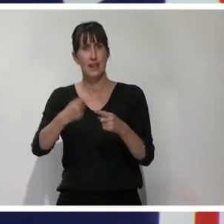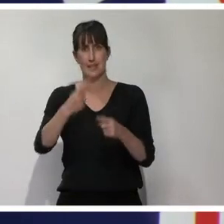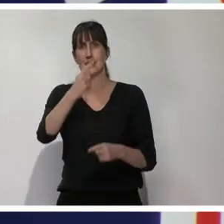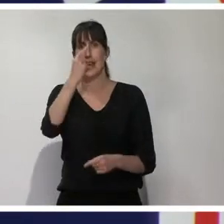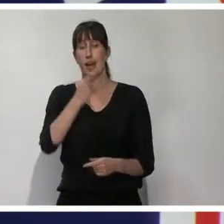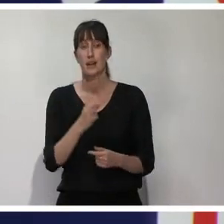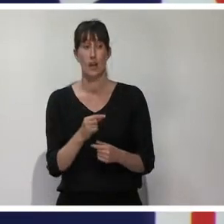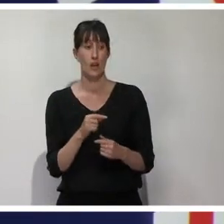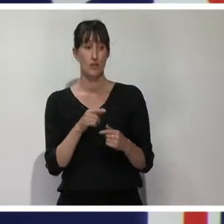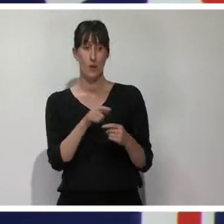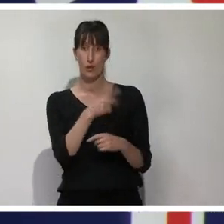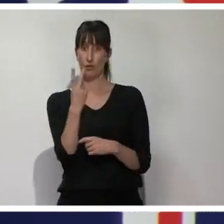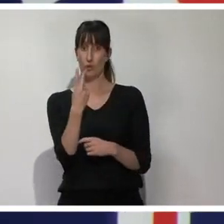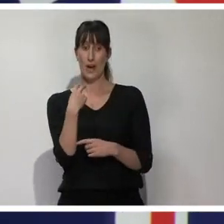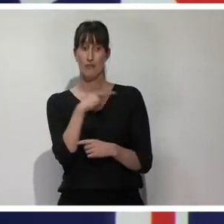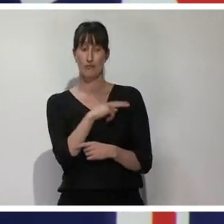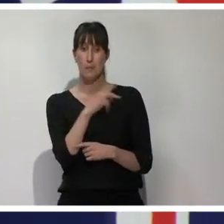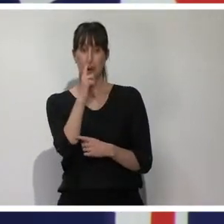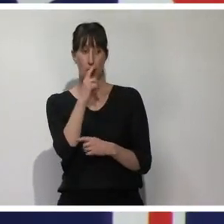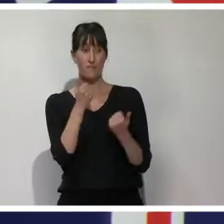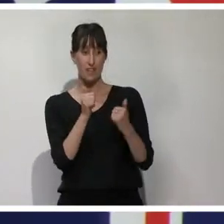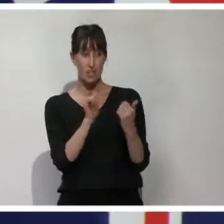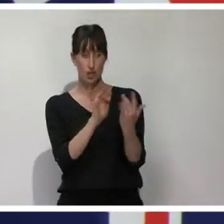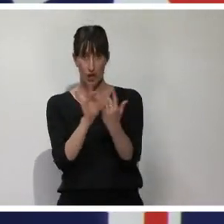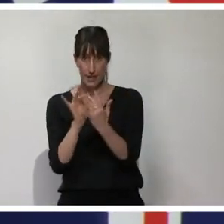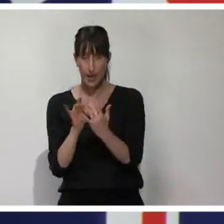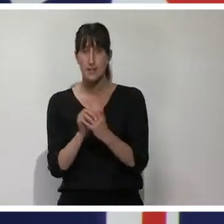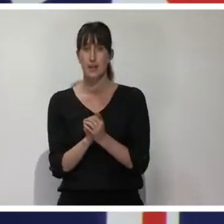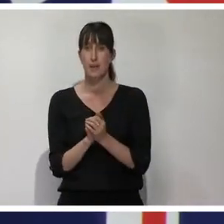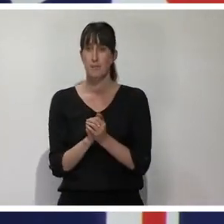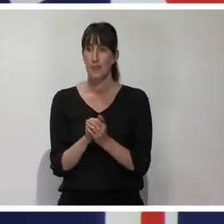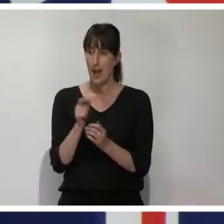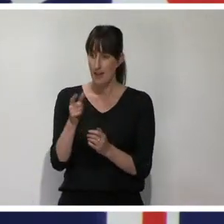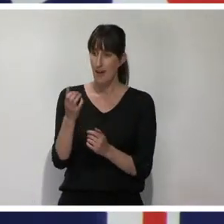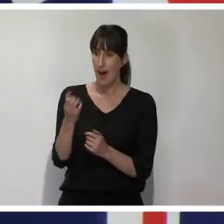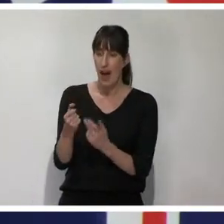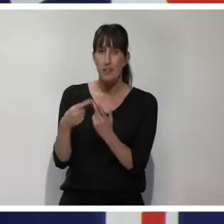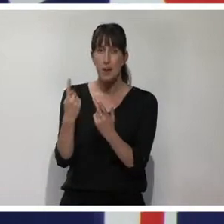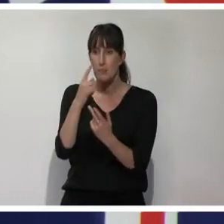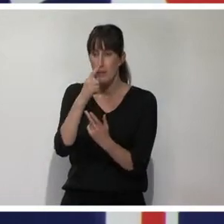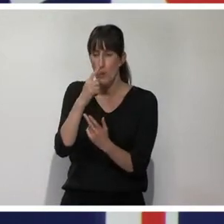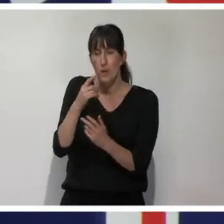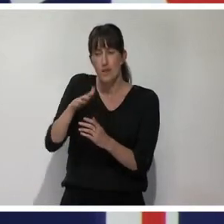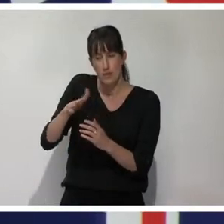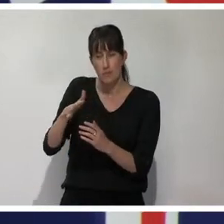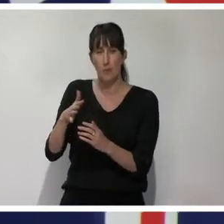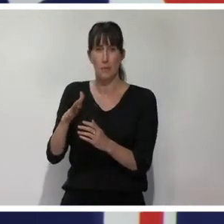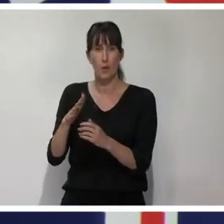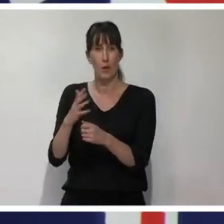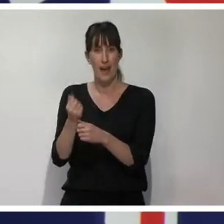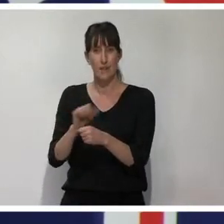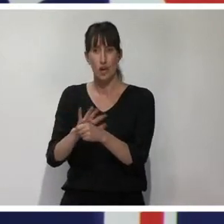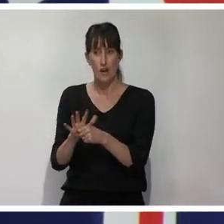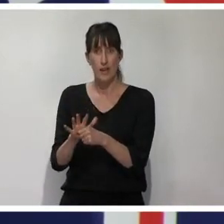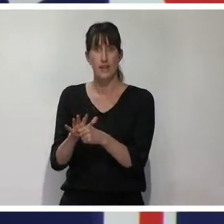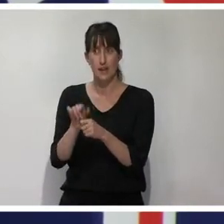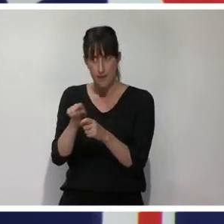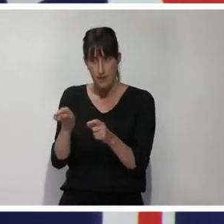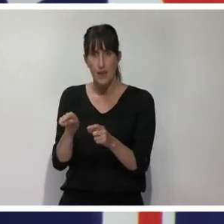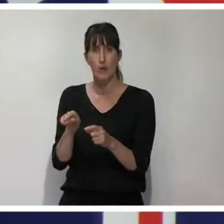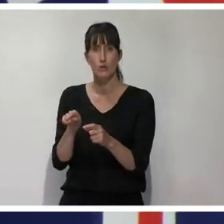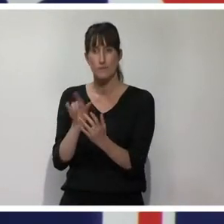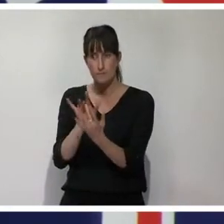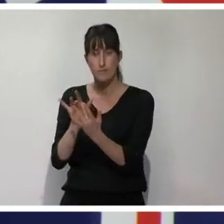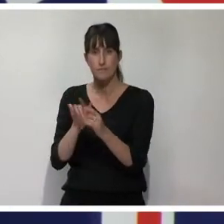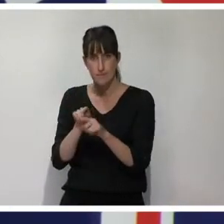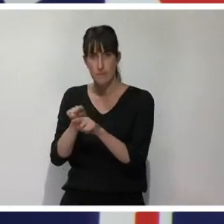close contacts now. As we have additional probables, we're already instigating new close contacts. So it's good to have made contact